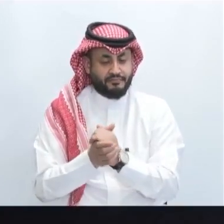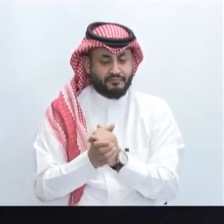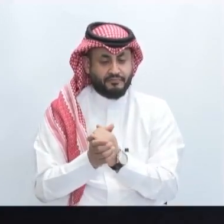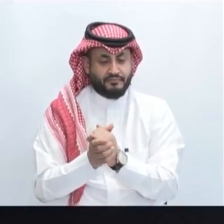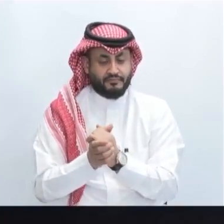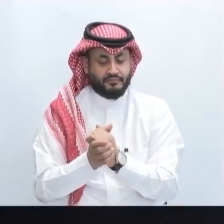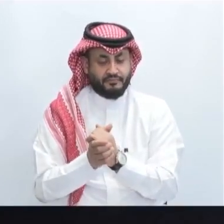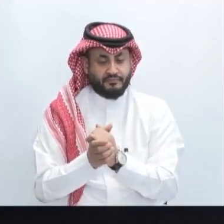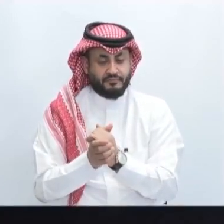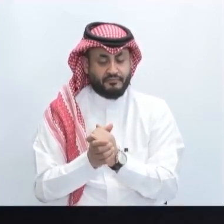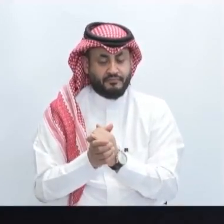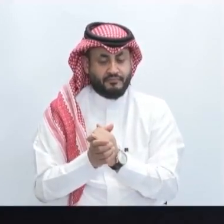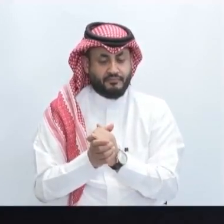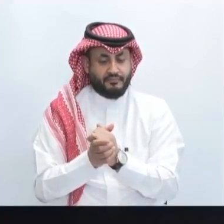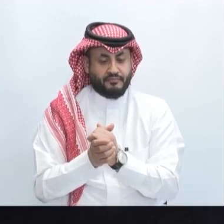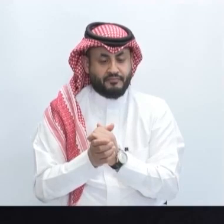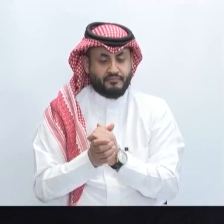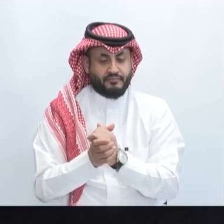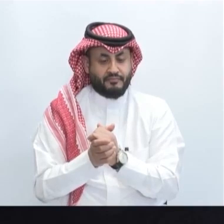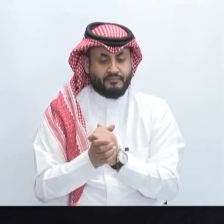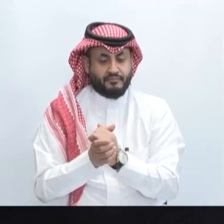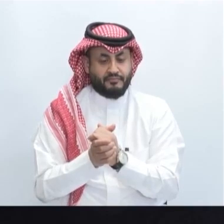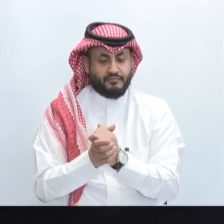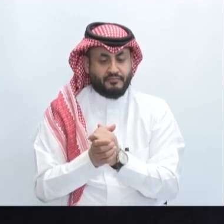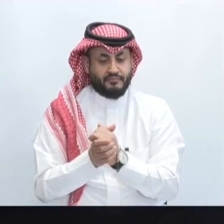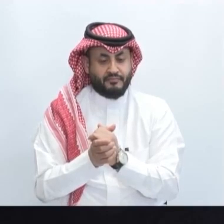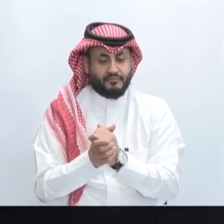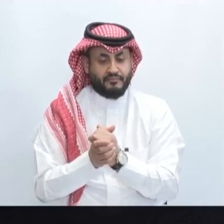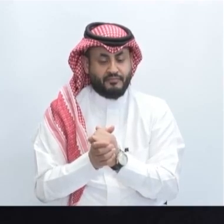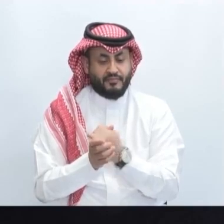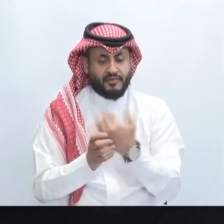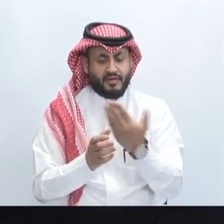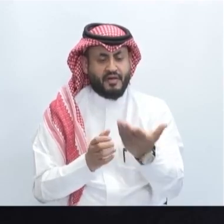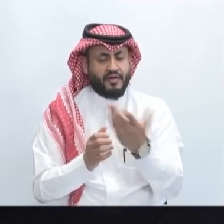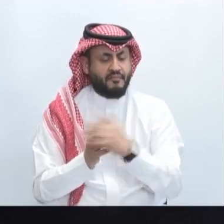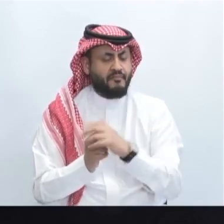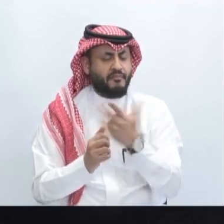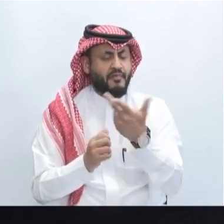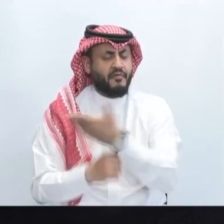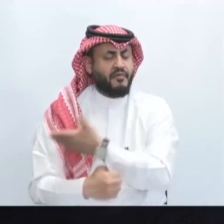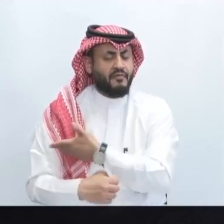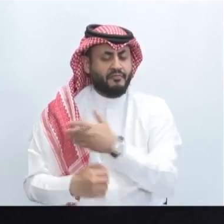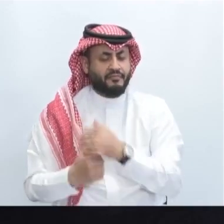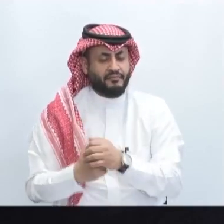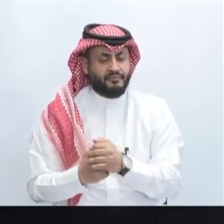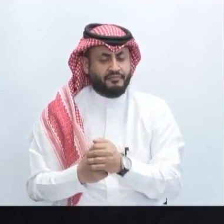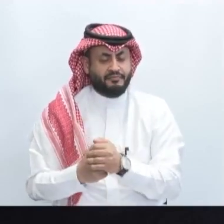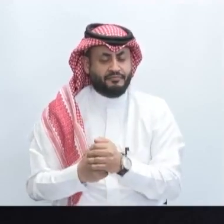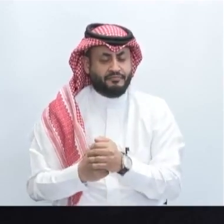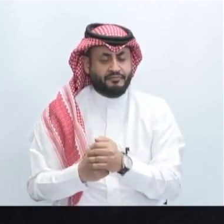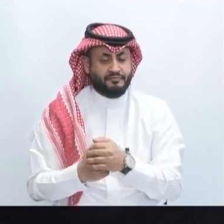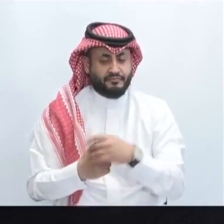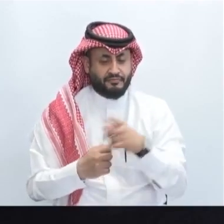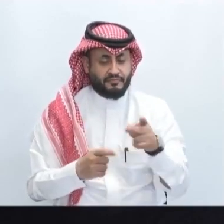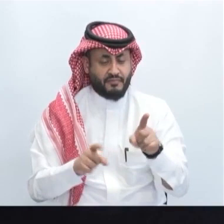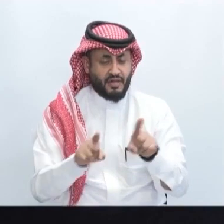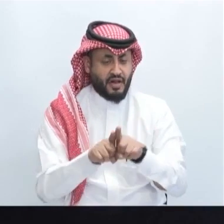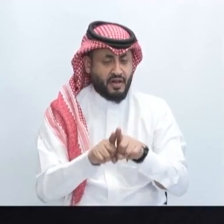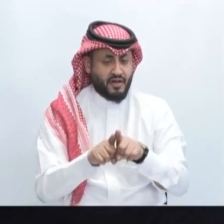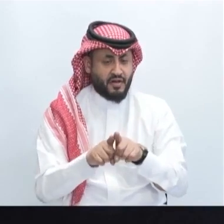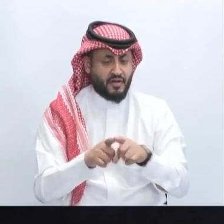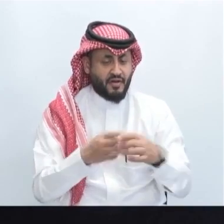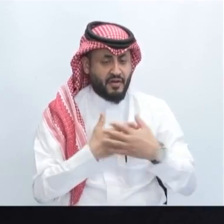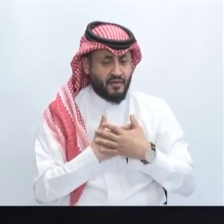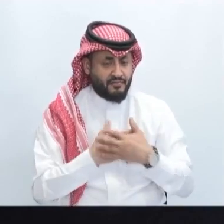Whose t-shirt is this? So here, we underline t-shirt. And since t-shirts is one